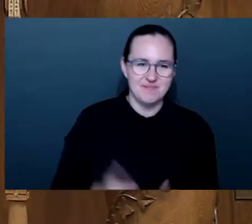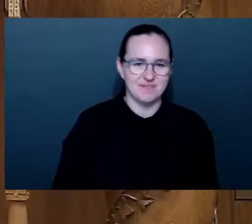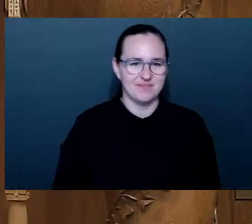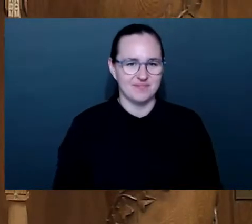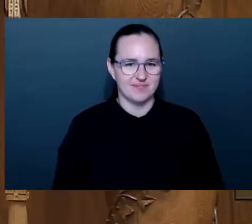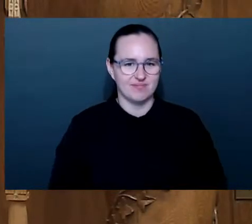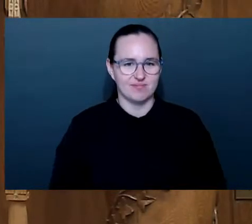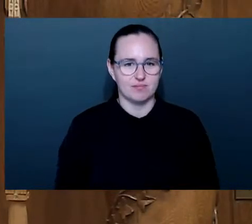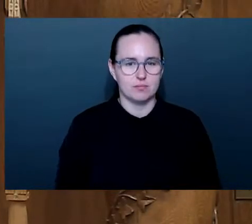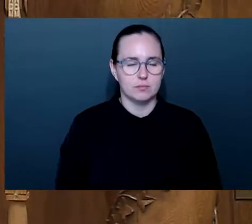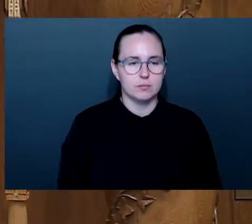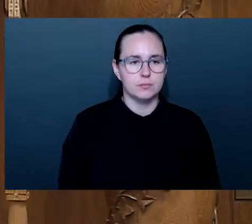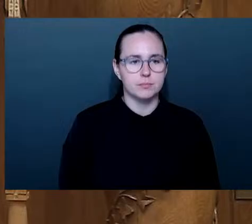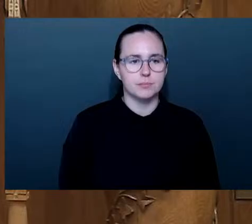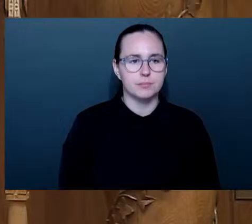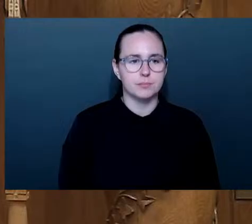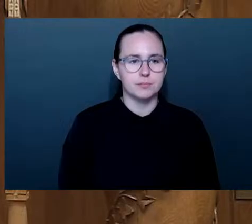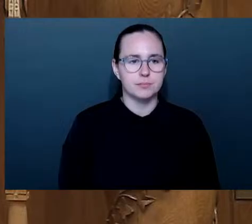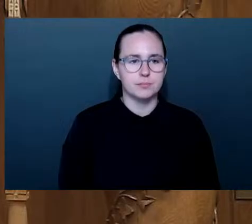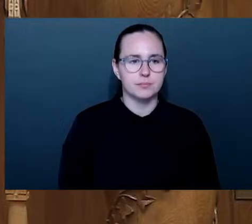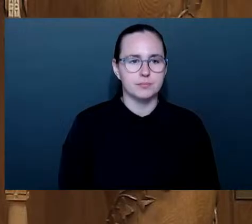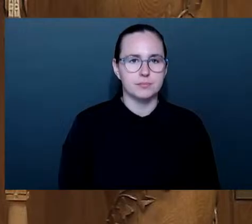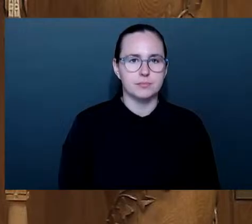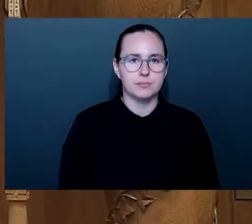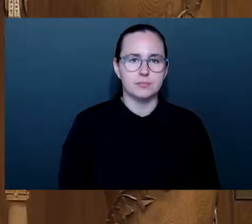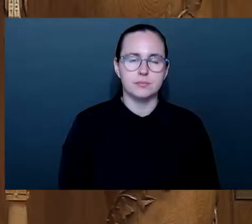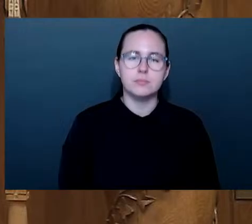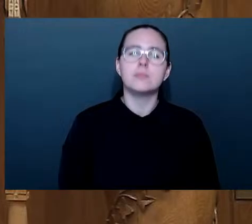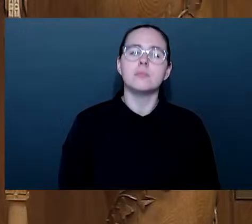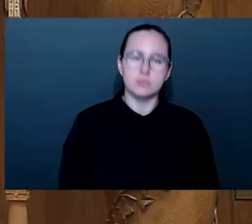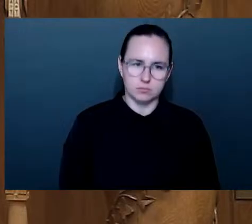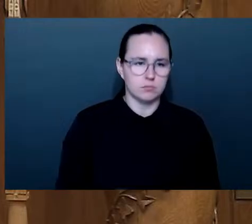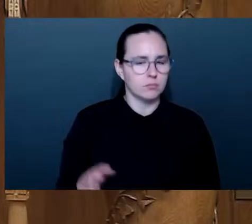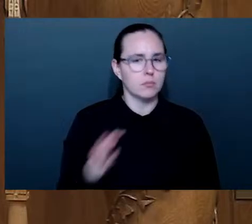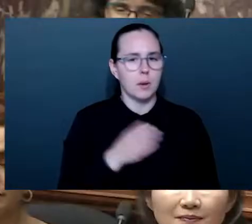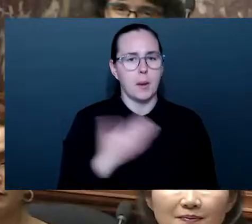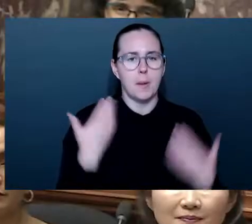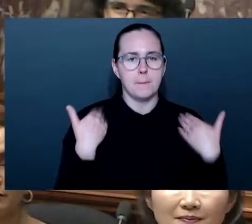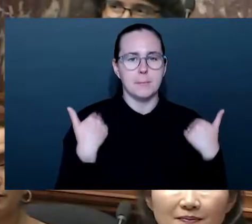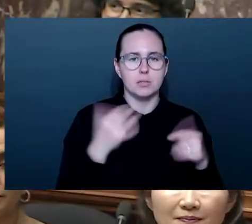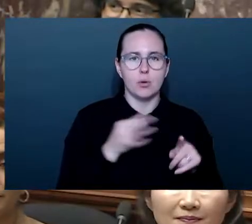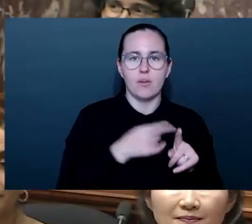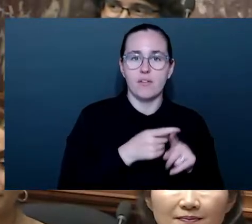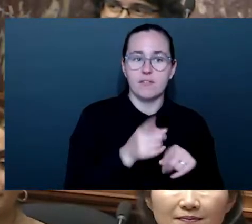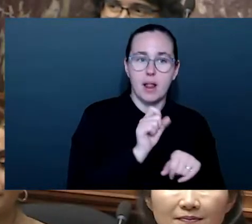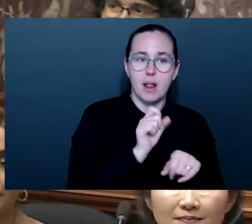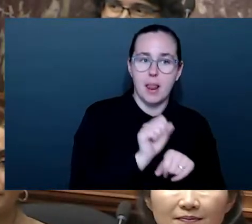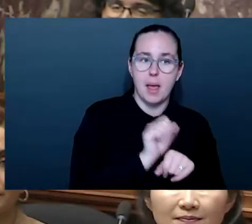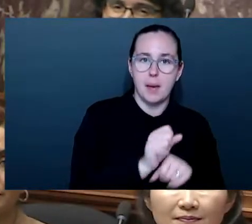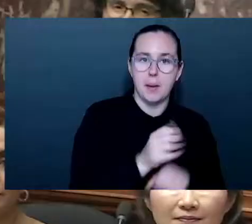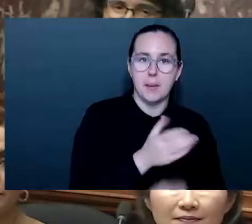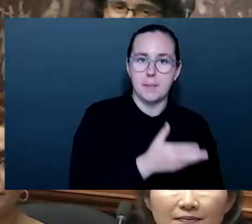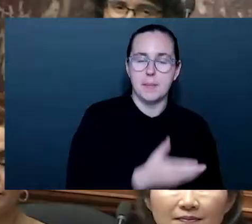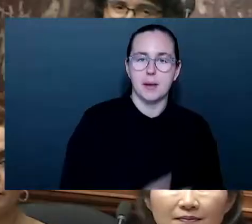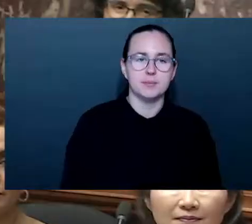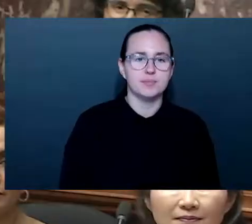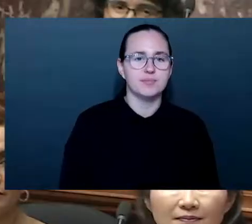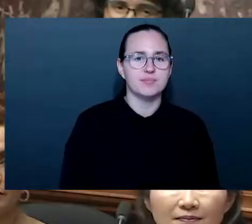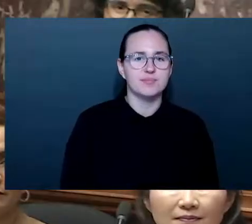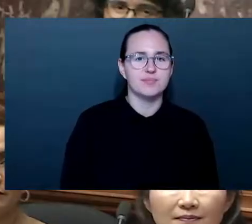Minister of Labour. Thank you very much, Honourable Speaker, and thank you to the member from Prince George